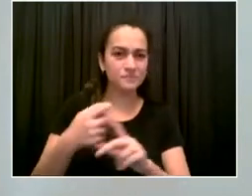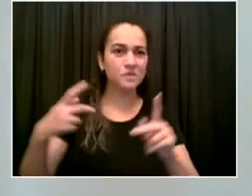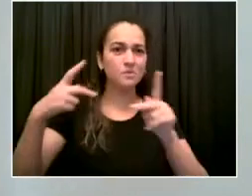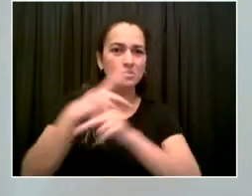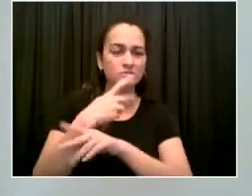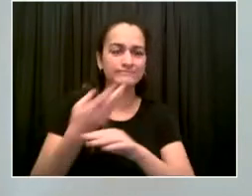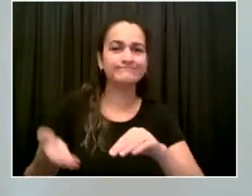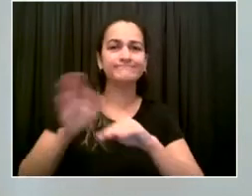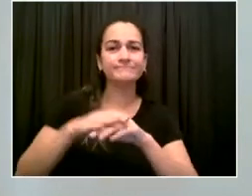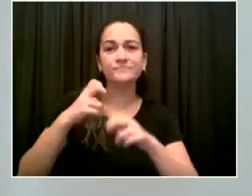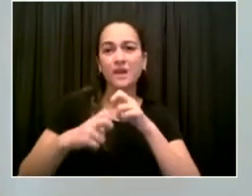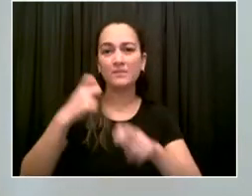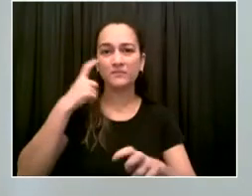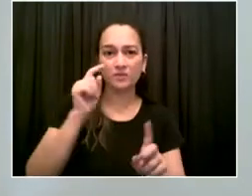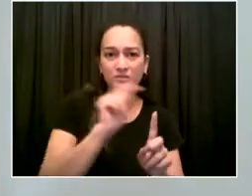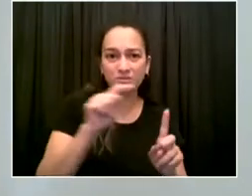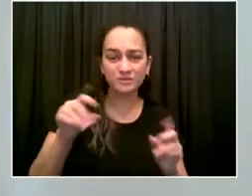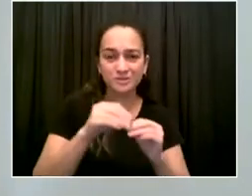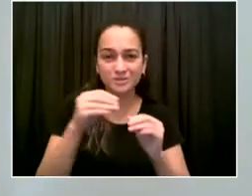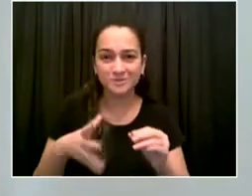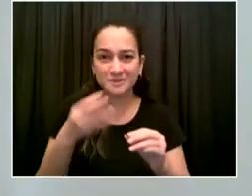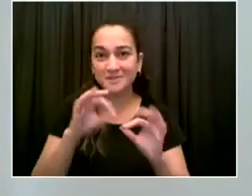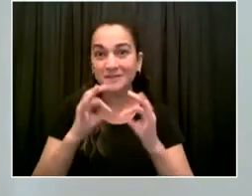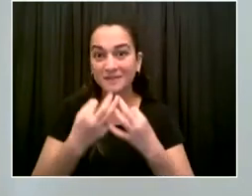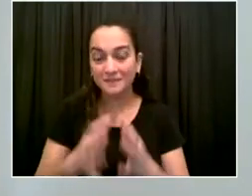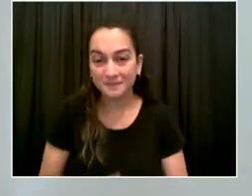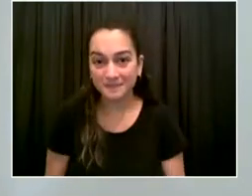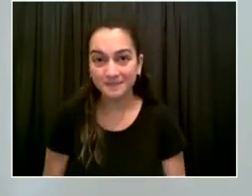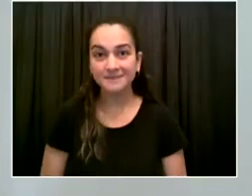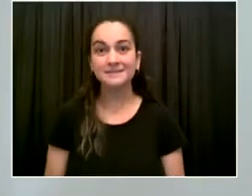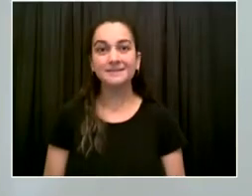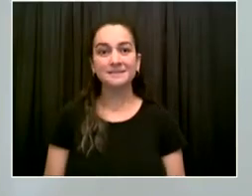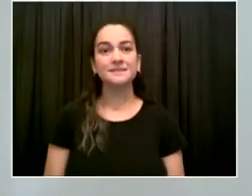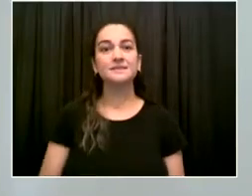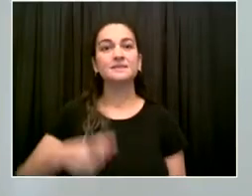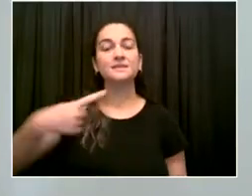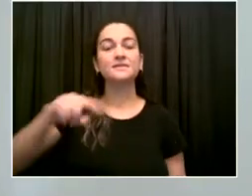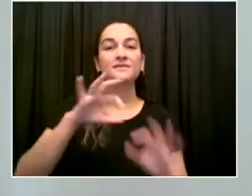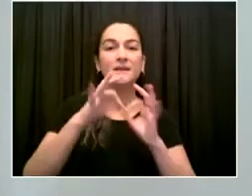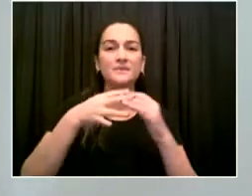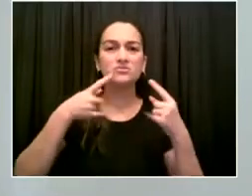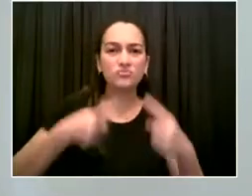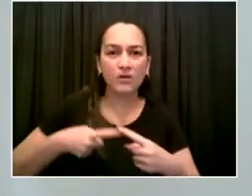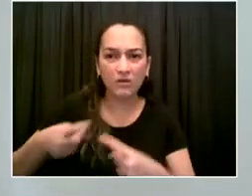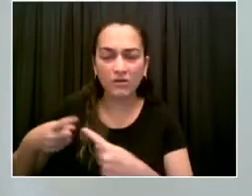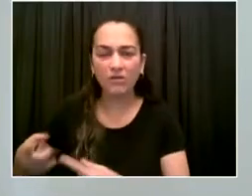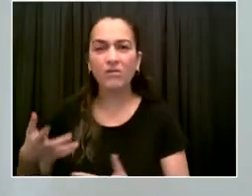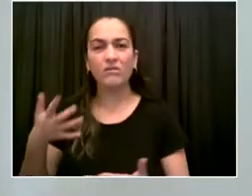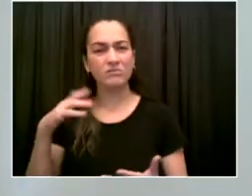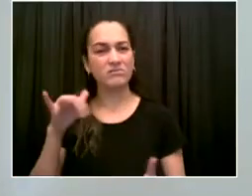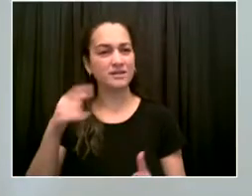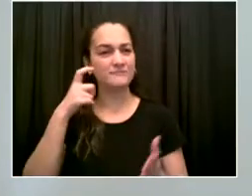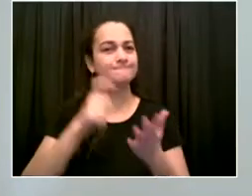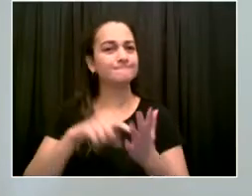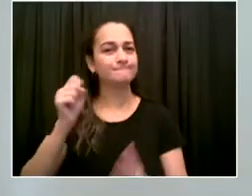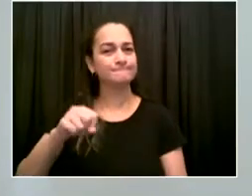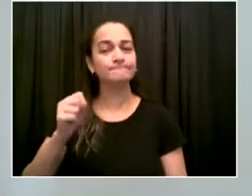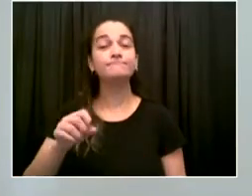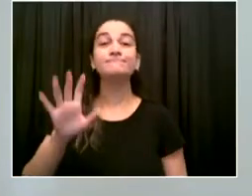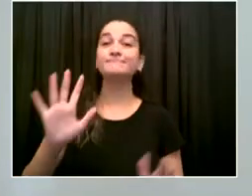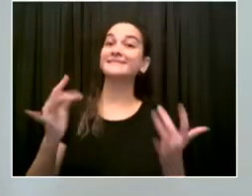needs, especially as we start a new school year and our children begin to face significant change and brand new